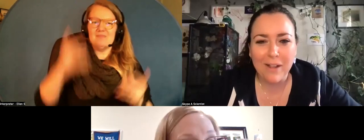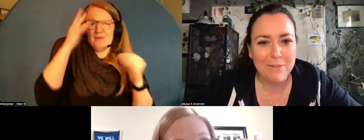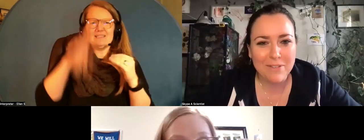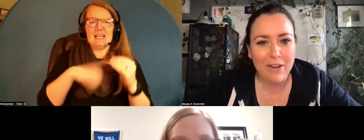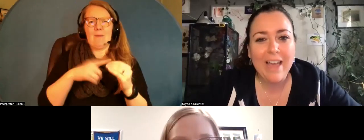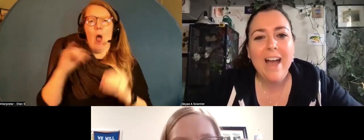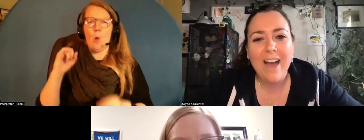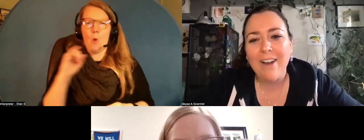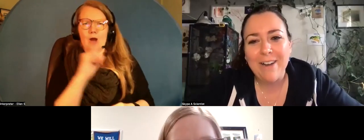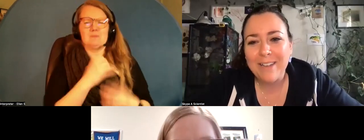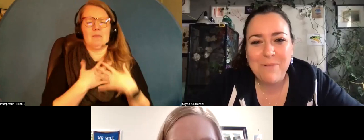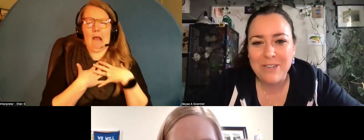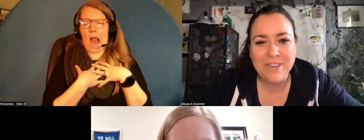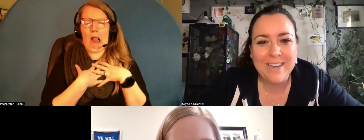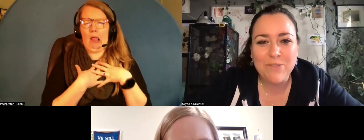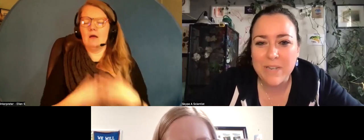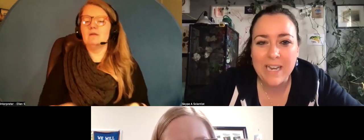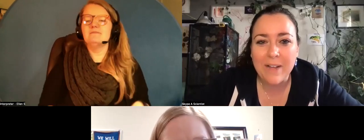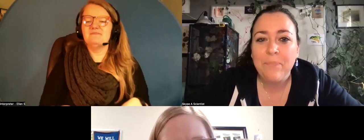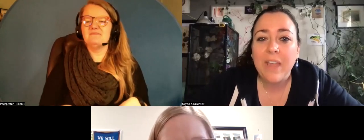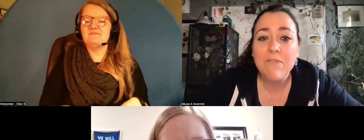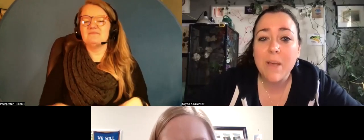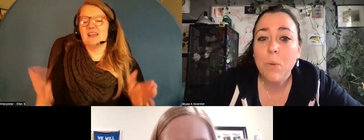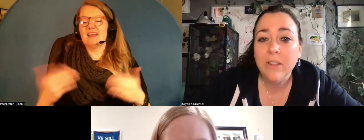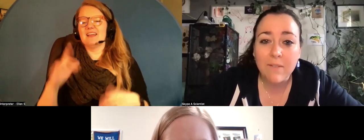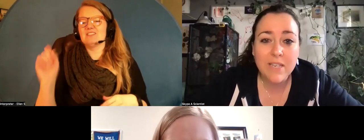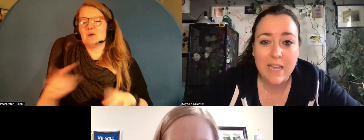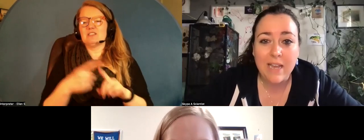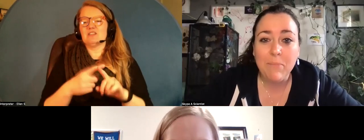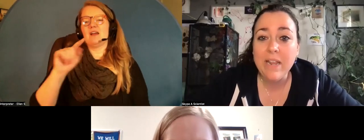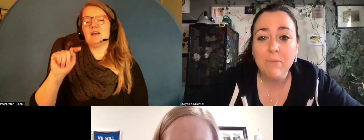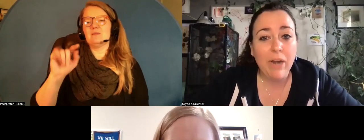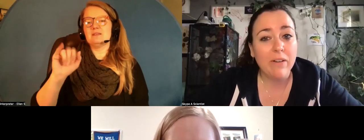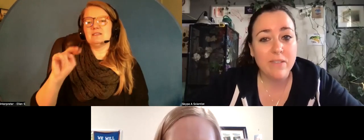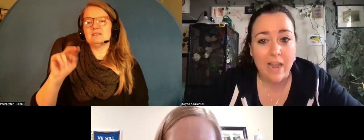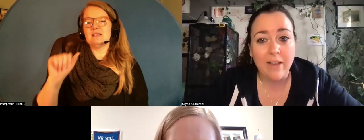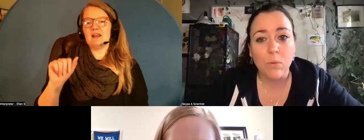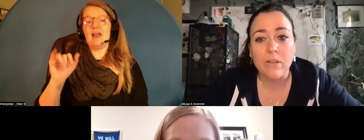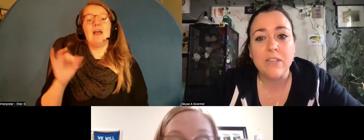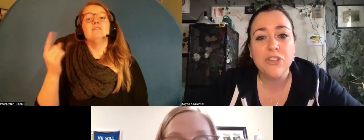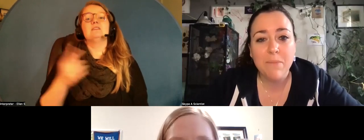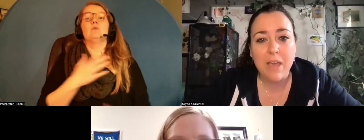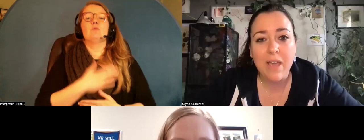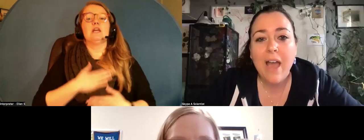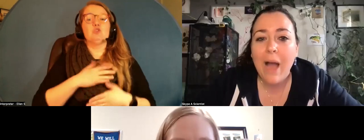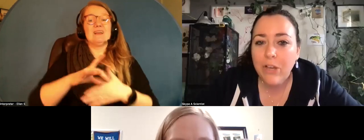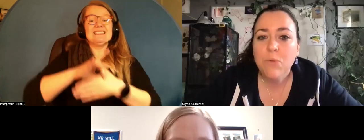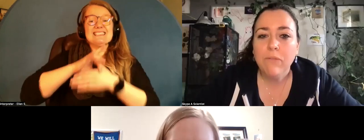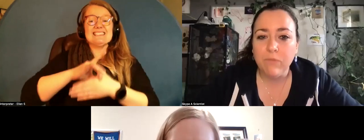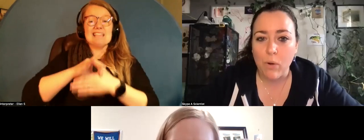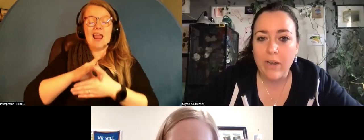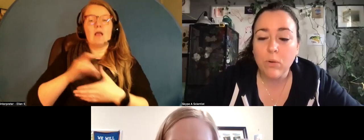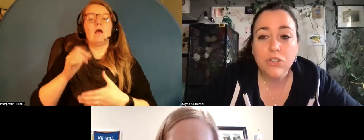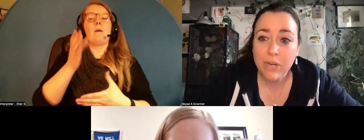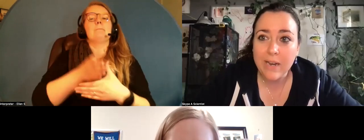while I was gardening. All right, our next question is from Tina. If someone loves to eat medium rare steak or sashimi, how can